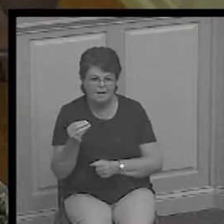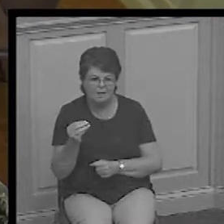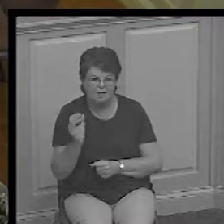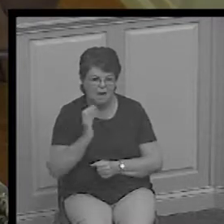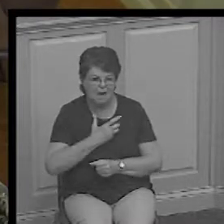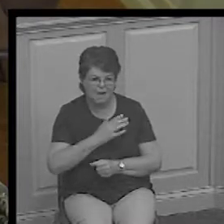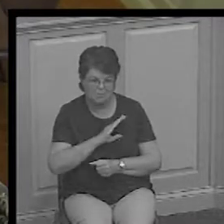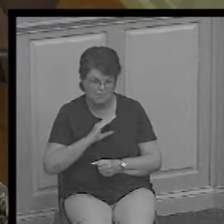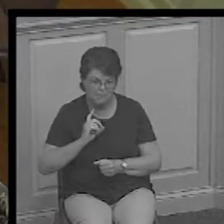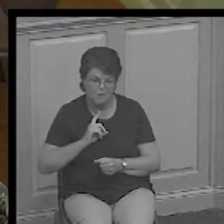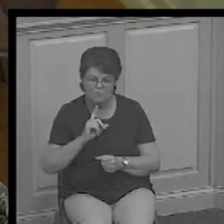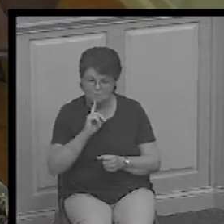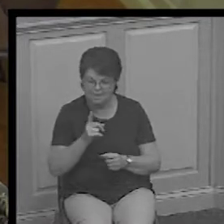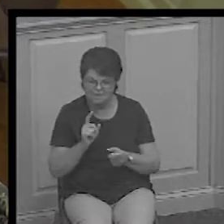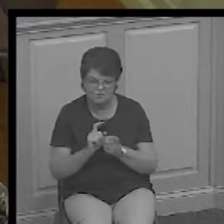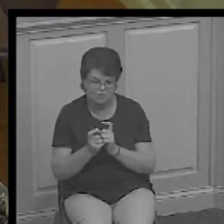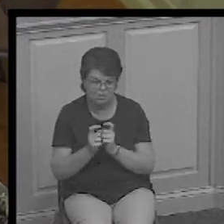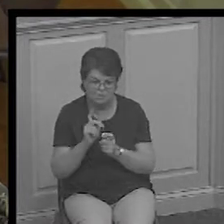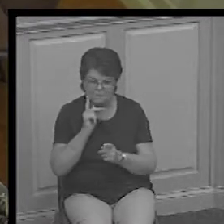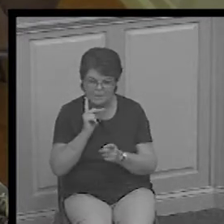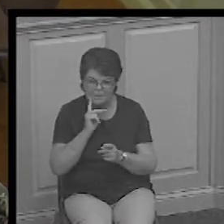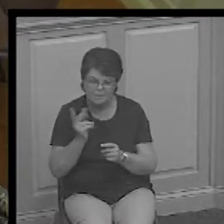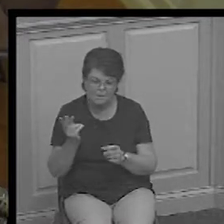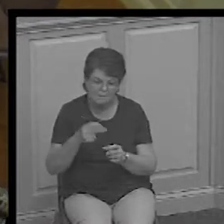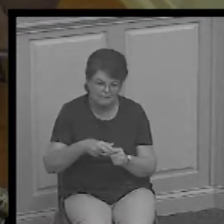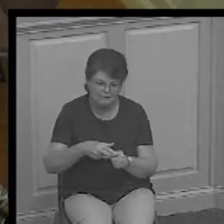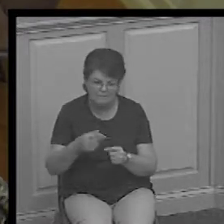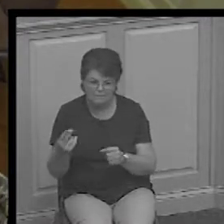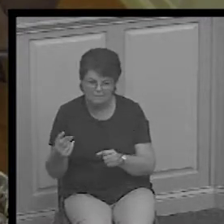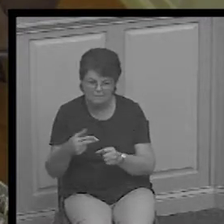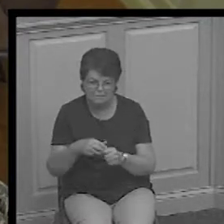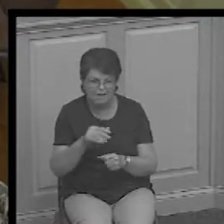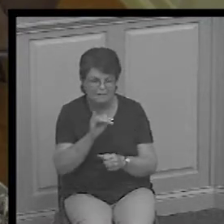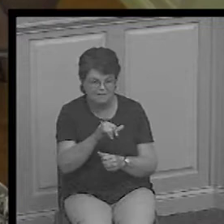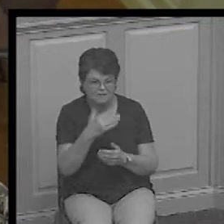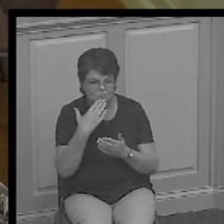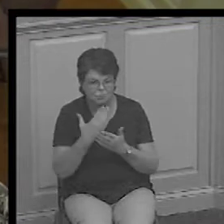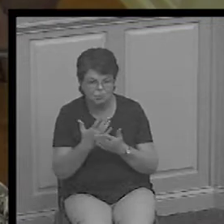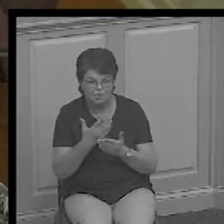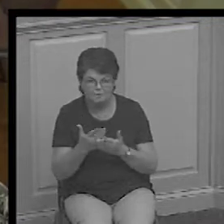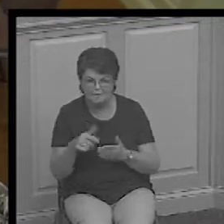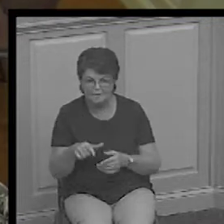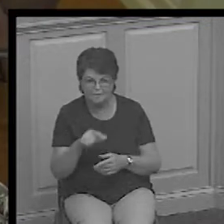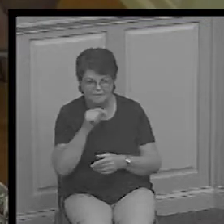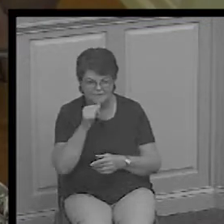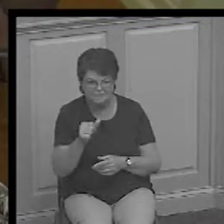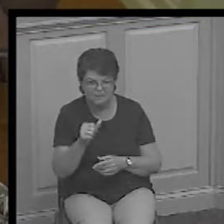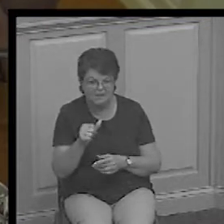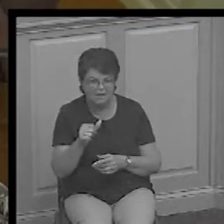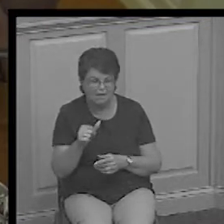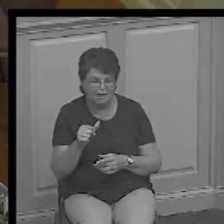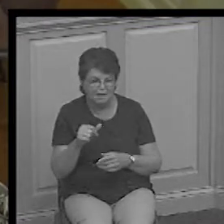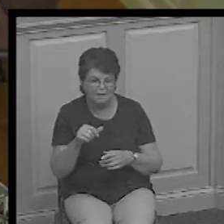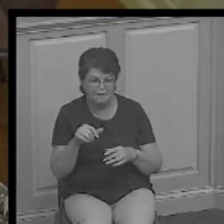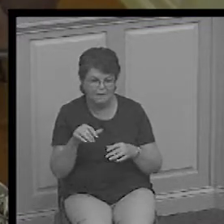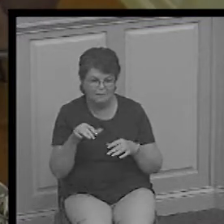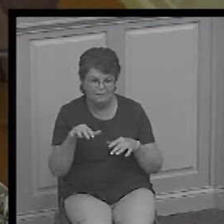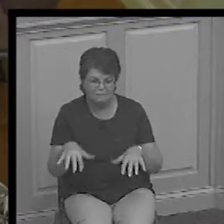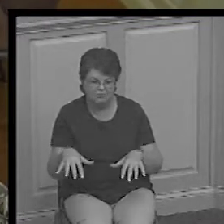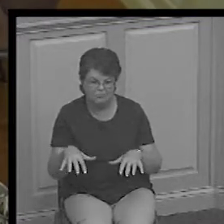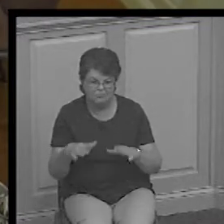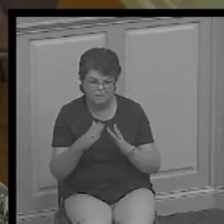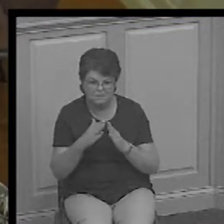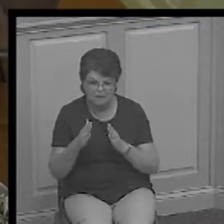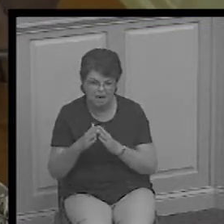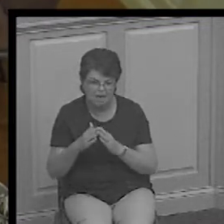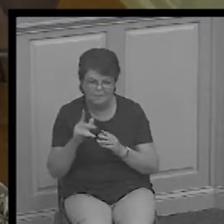our board does change, you know, people rotate on and off, and I would say that that is a good thing because this is not a stagnant town, we are not stagnant people,